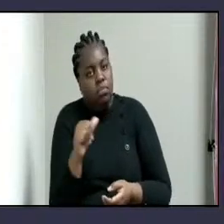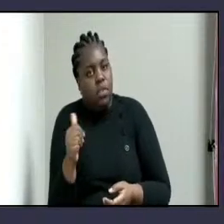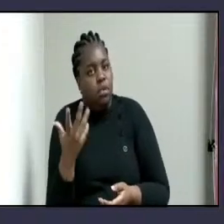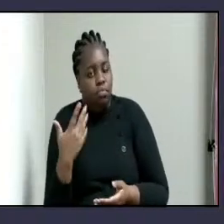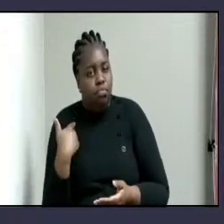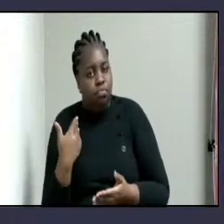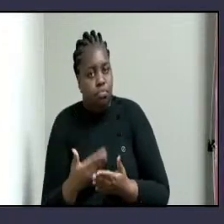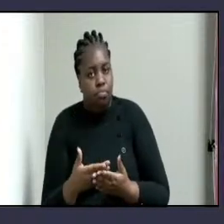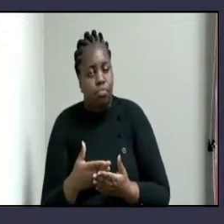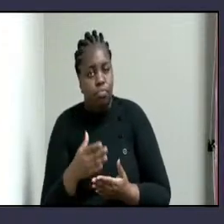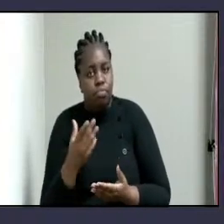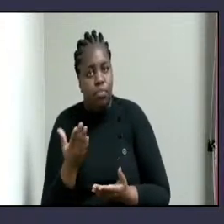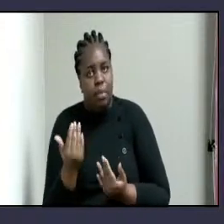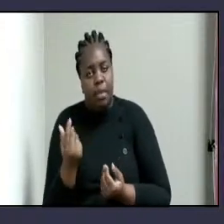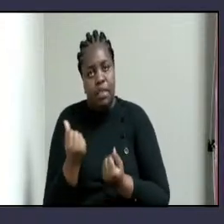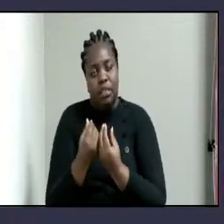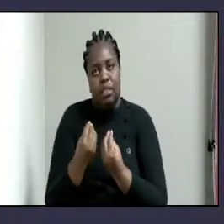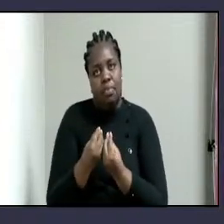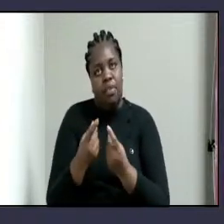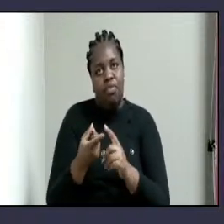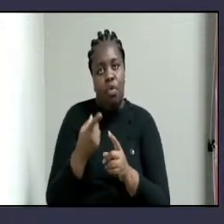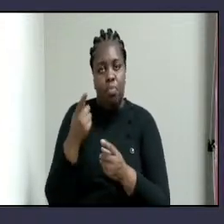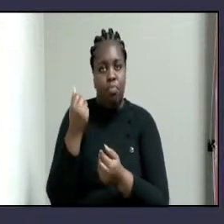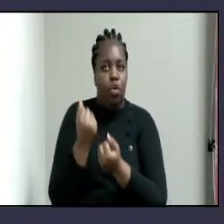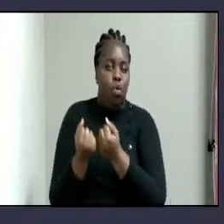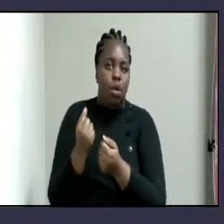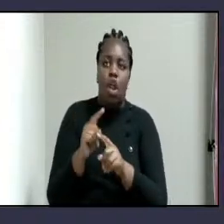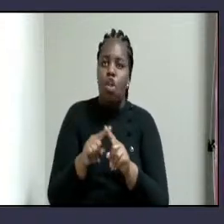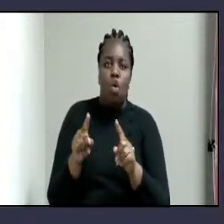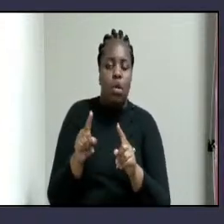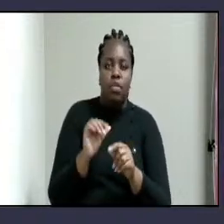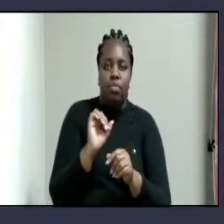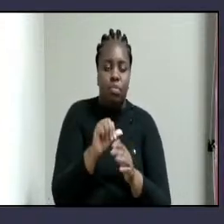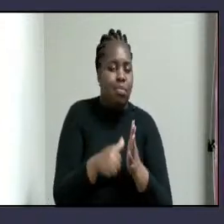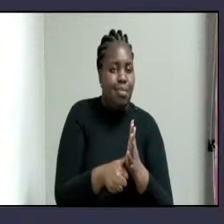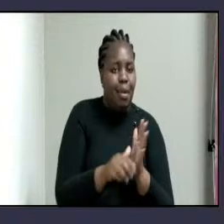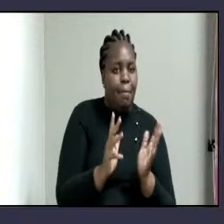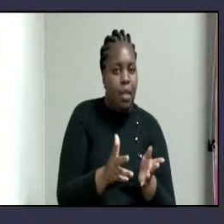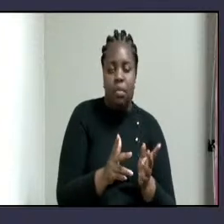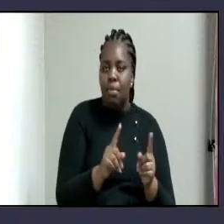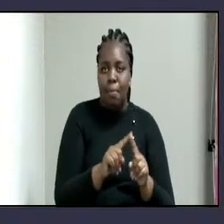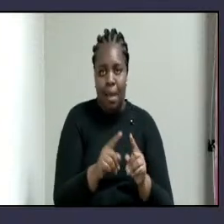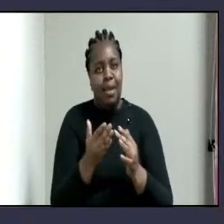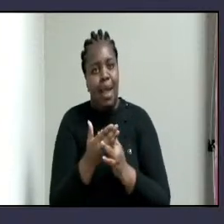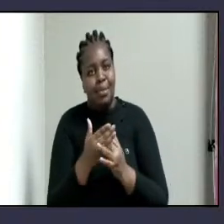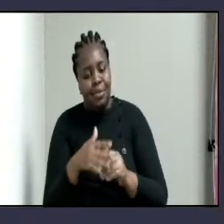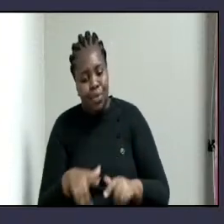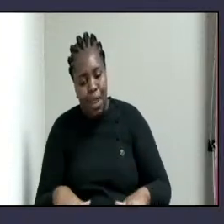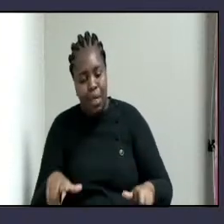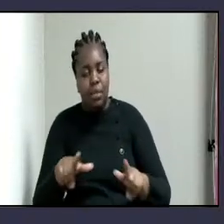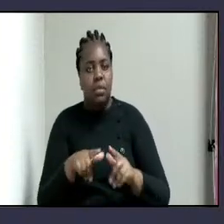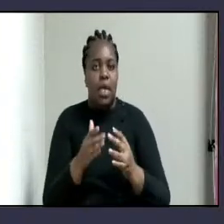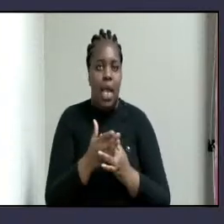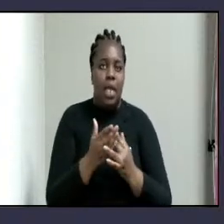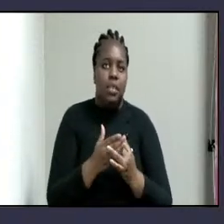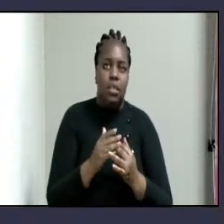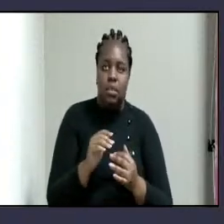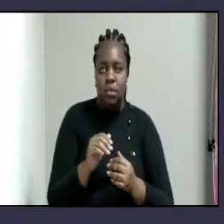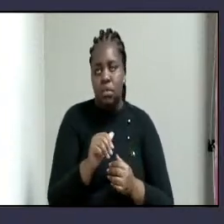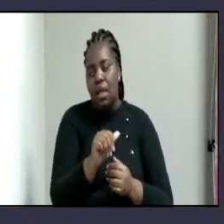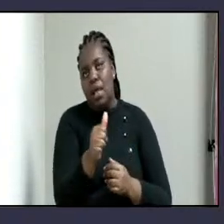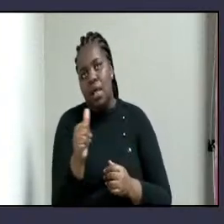perhaps expect something from the state. And not only because in terms of grants, but in terms of access to land, access to all